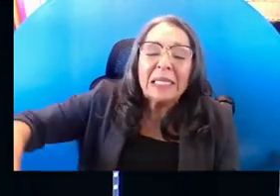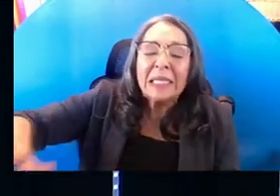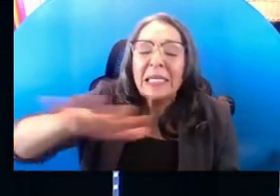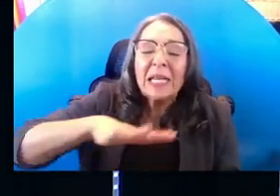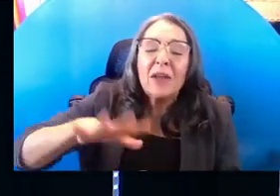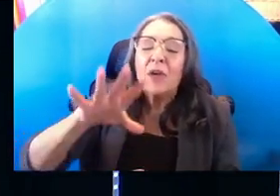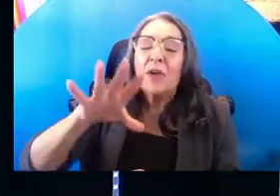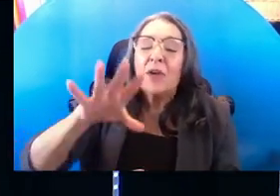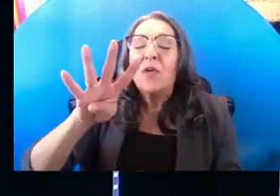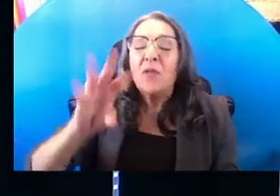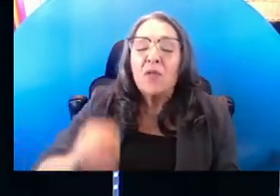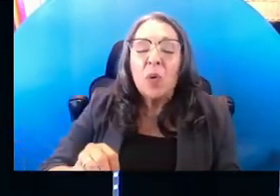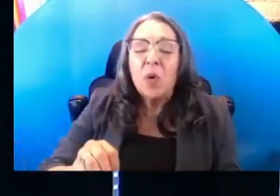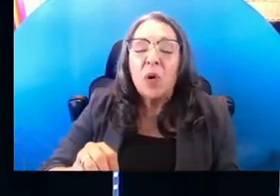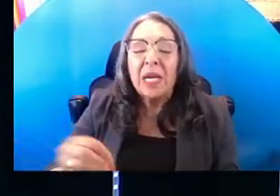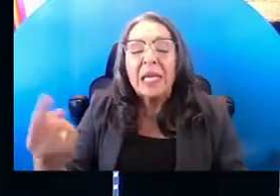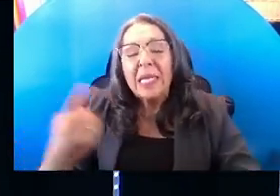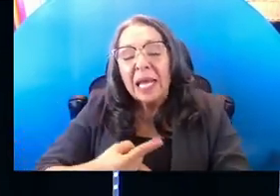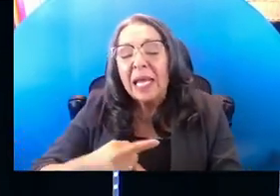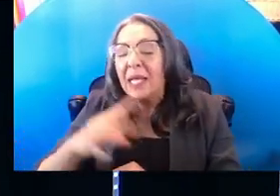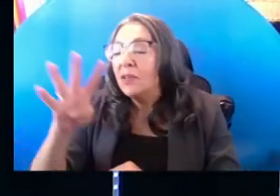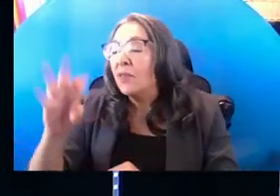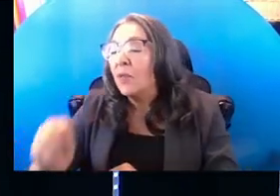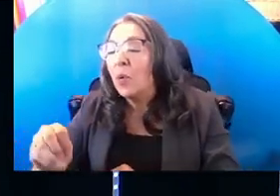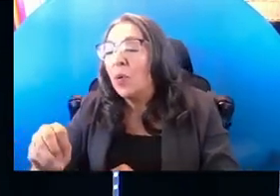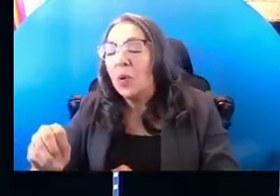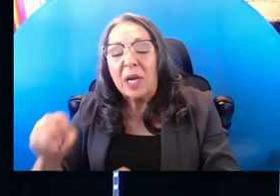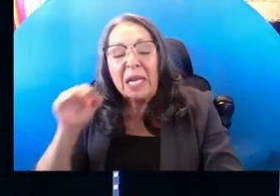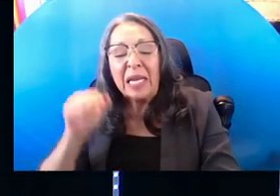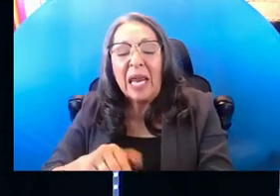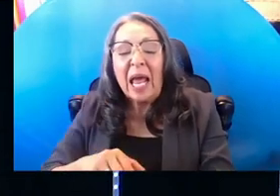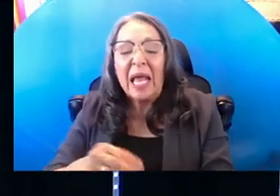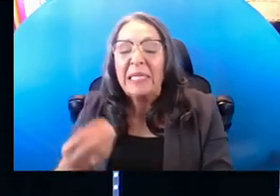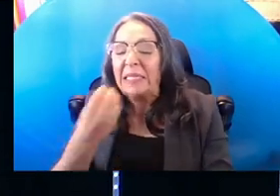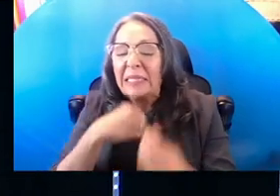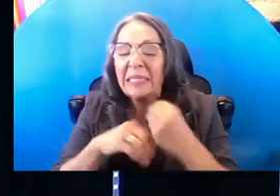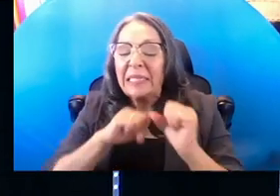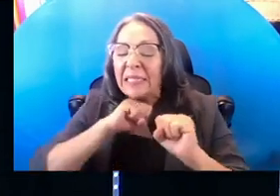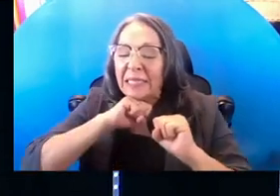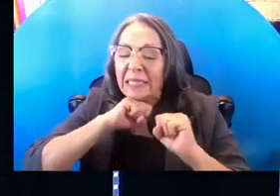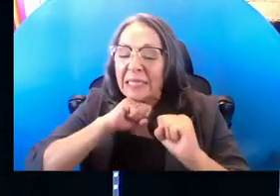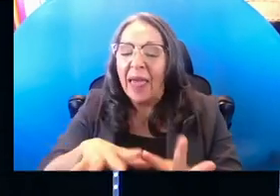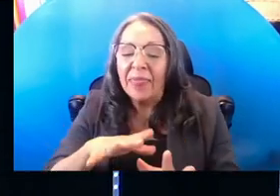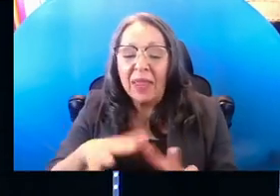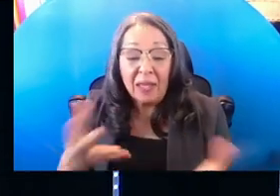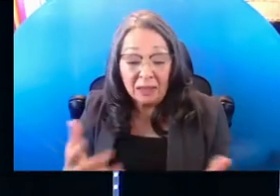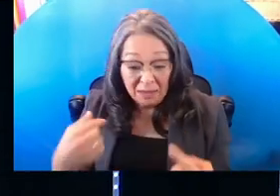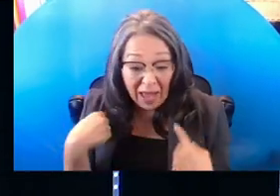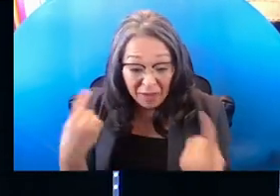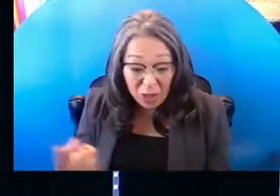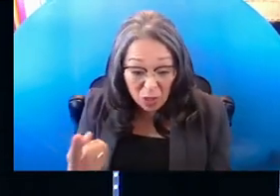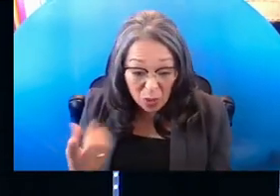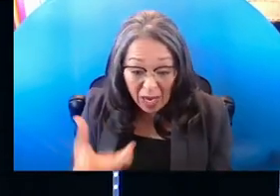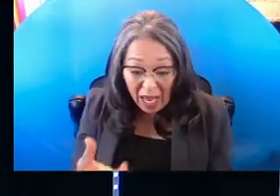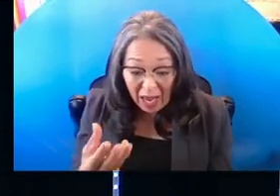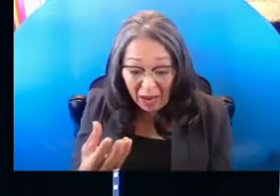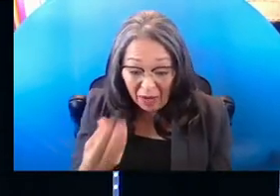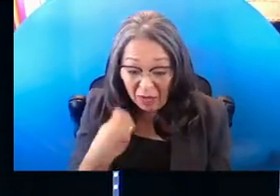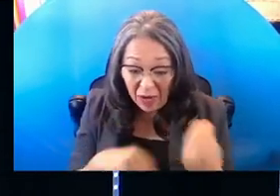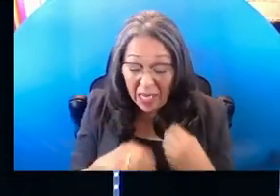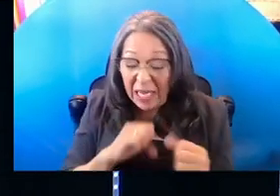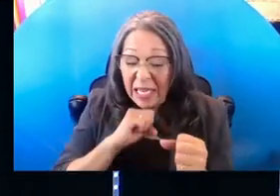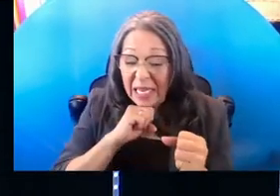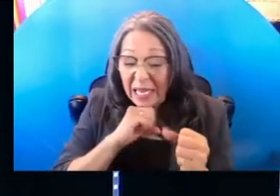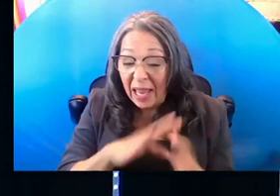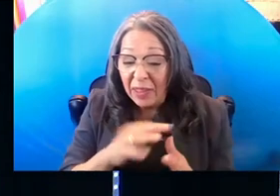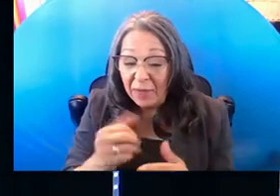40 days and 40 nights. That's crazy, y'all. You know what I mean? Like, y'all ever fasted before? Come on. Like, we fasted. I fasted for 3 days